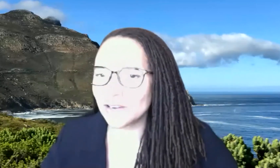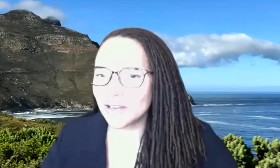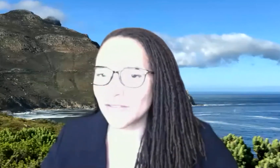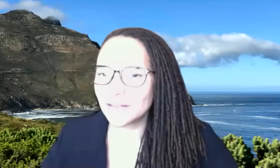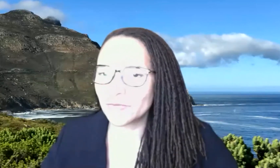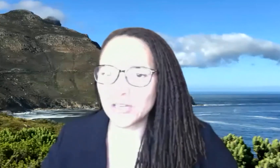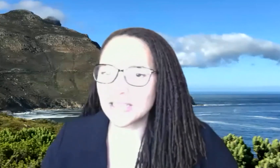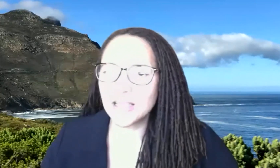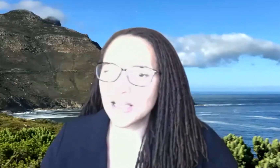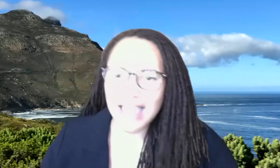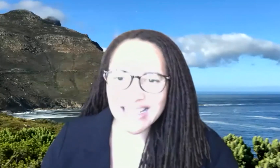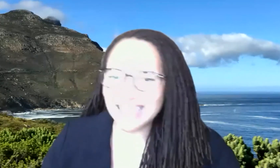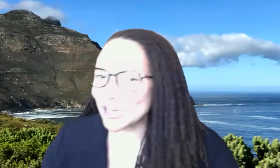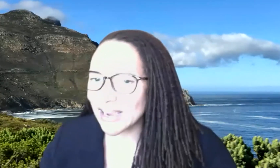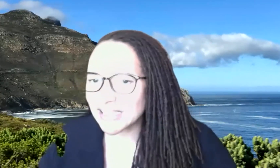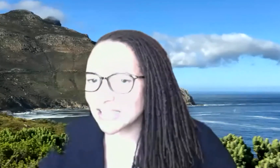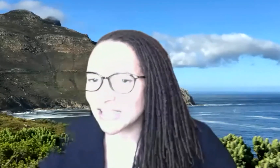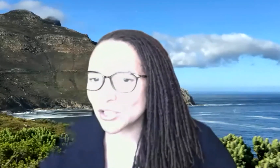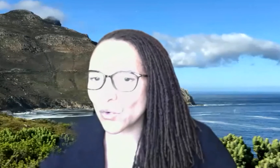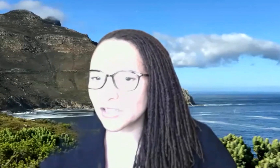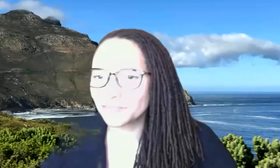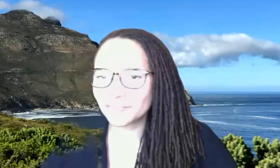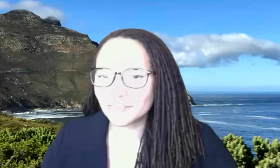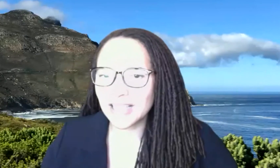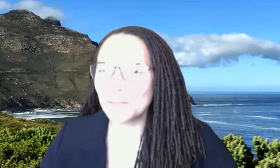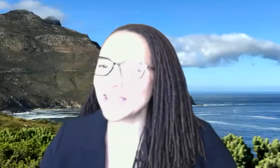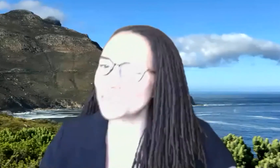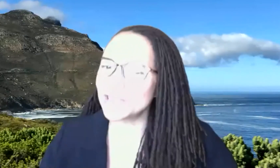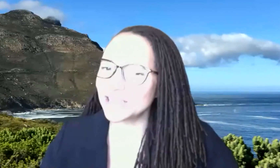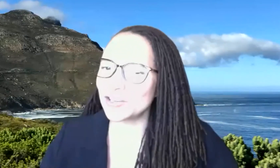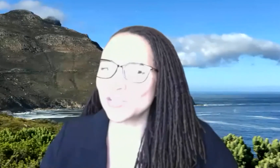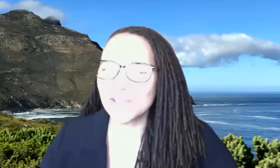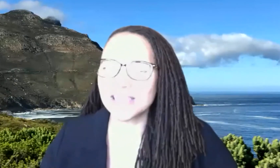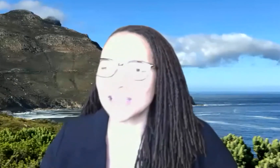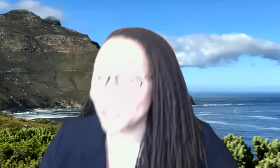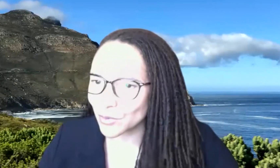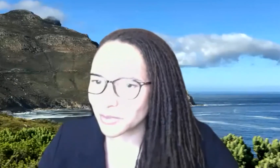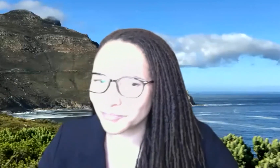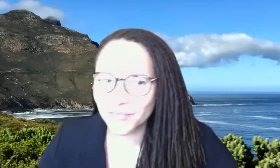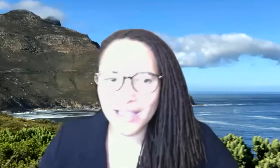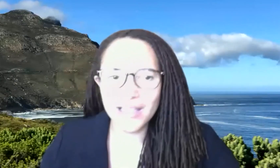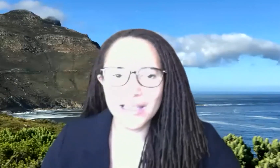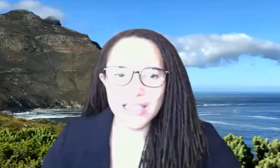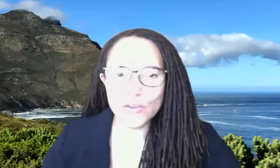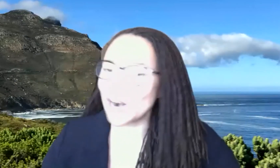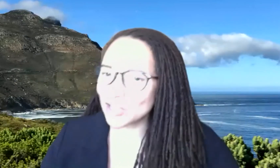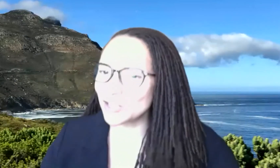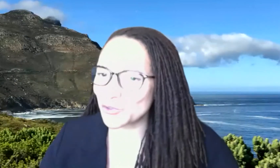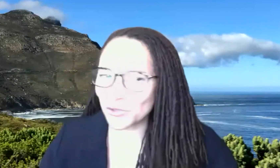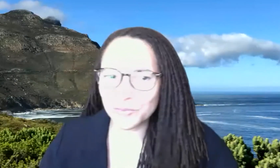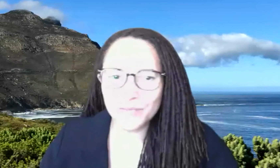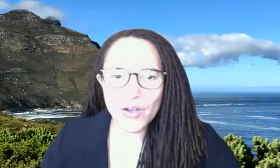predictor of, for instance, SAT or ACT scores, the biggest predictor is one's zip code. If it were